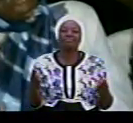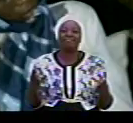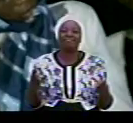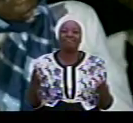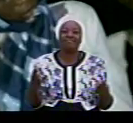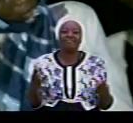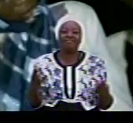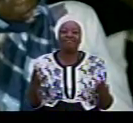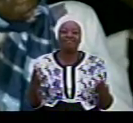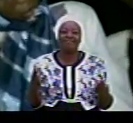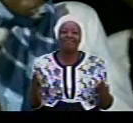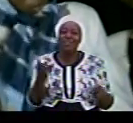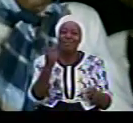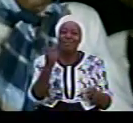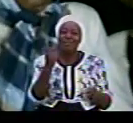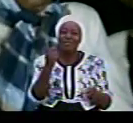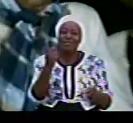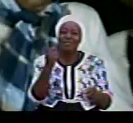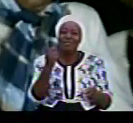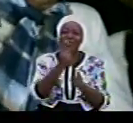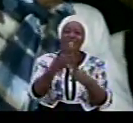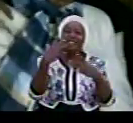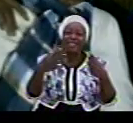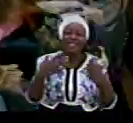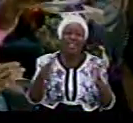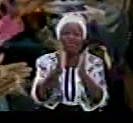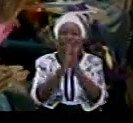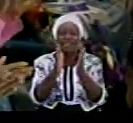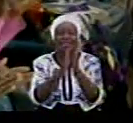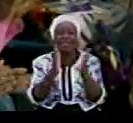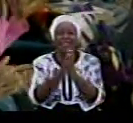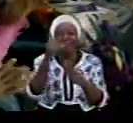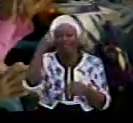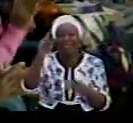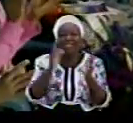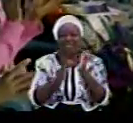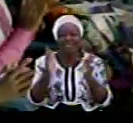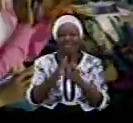If you're going to clap, clap.